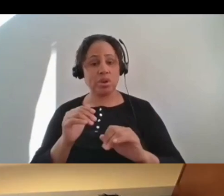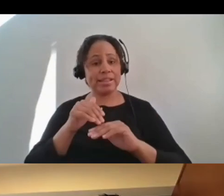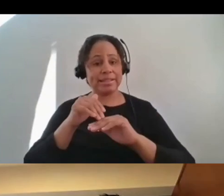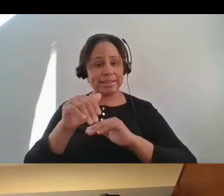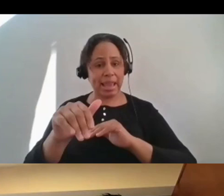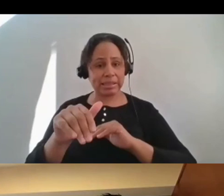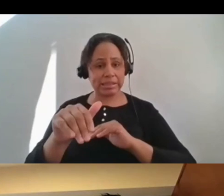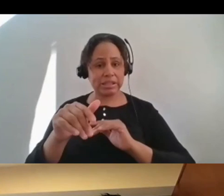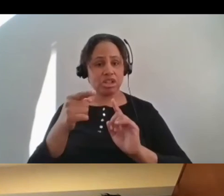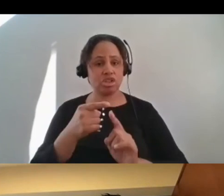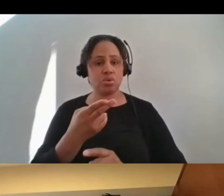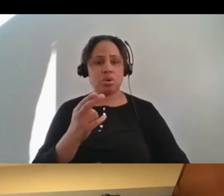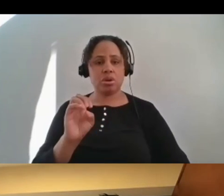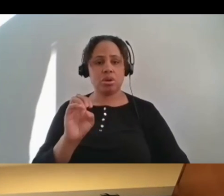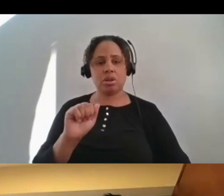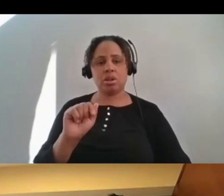to